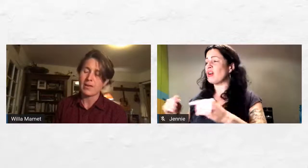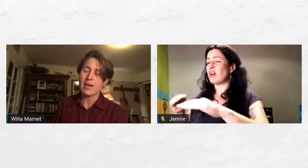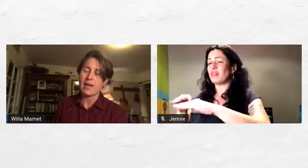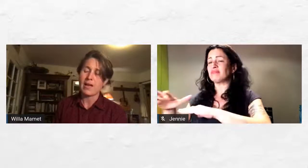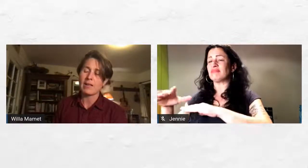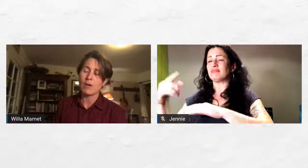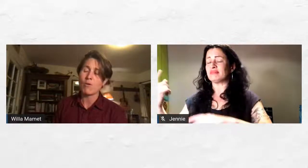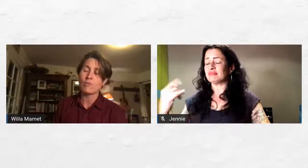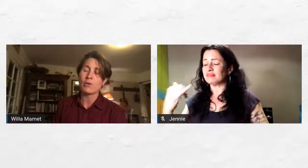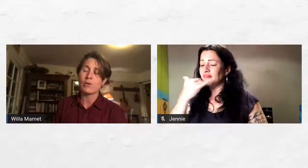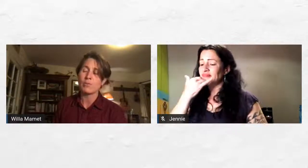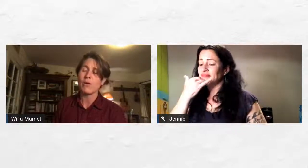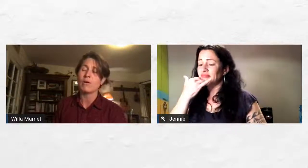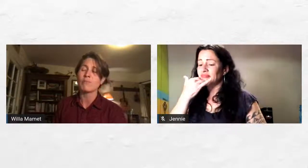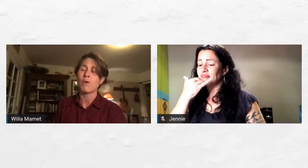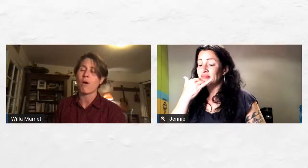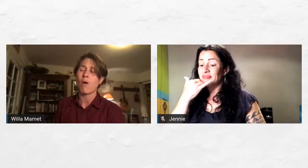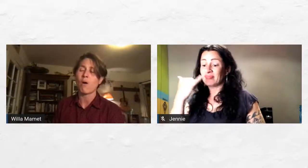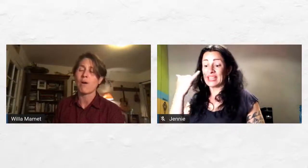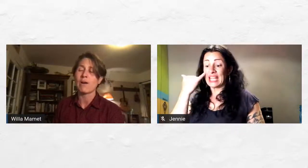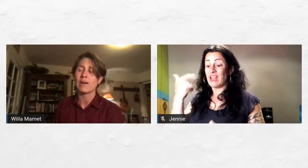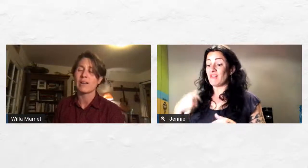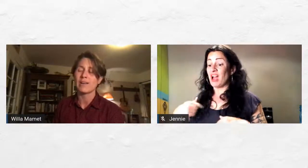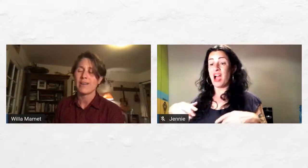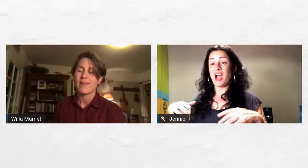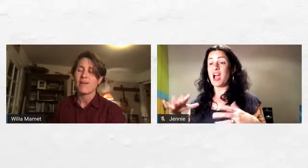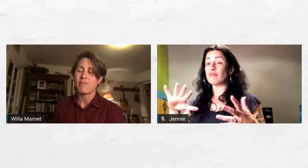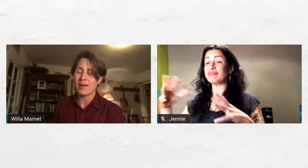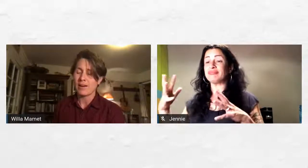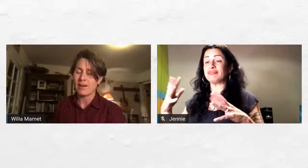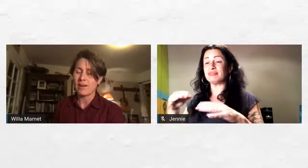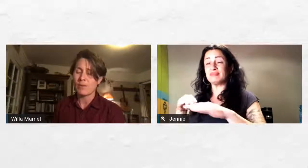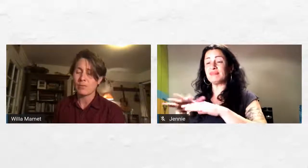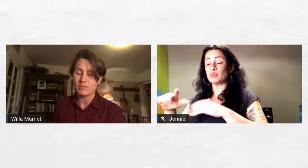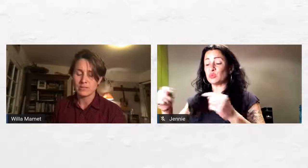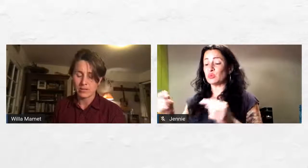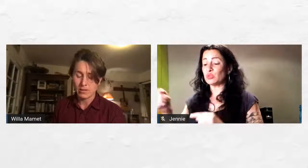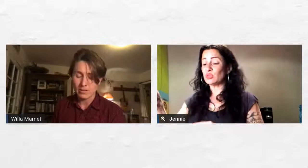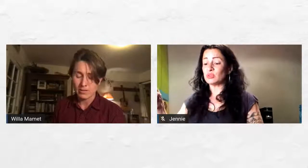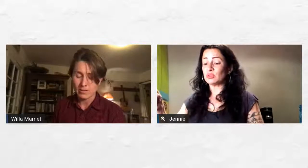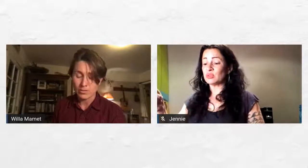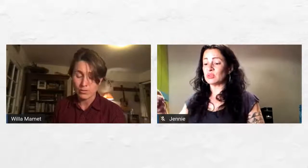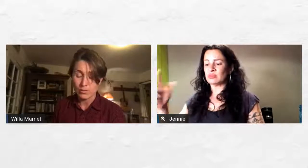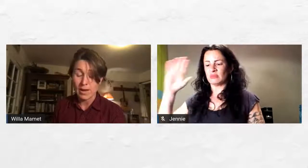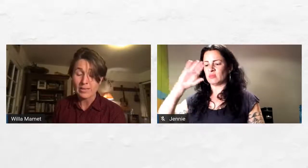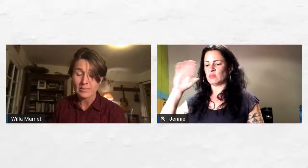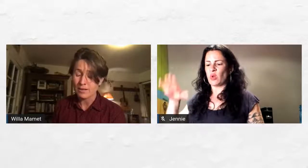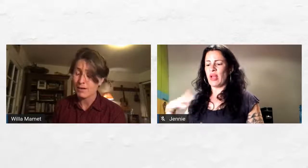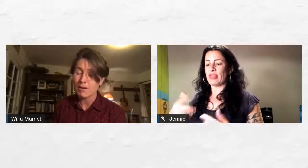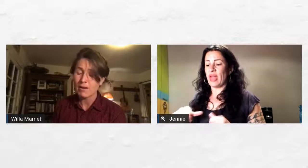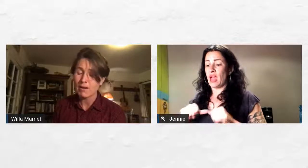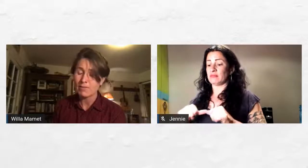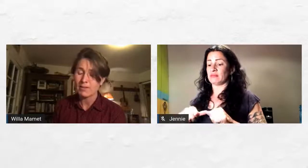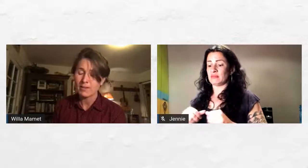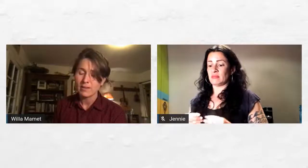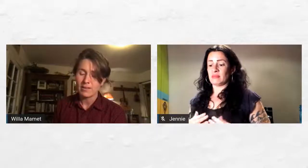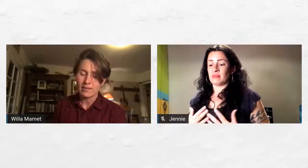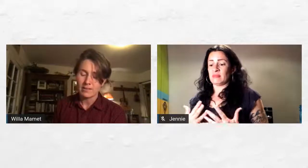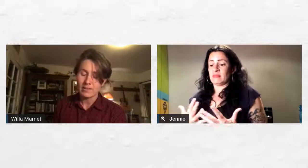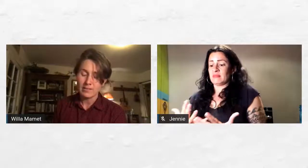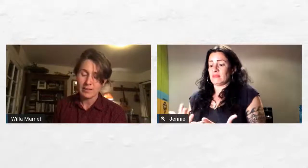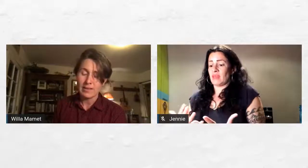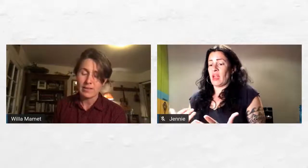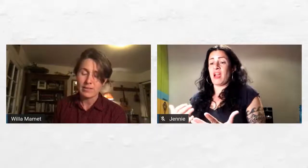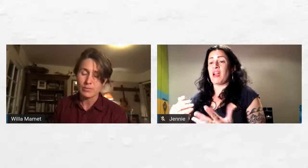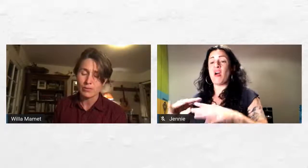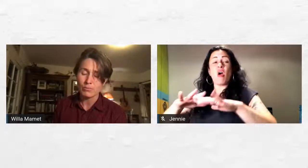the yellow moon would mourn, fire would turn to ice, love,